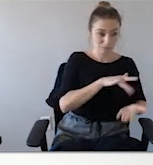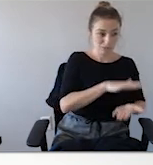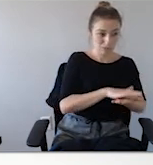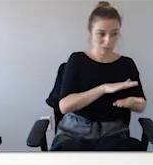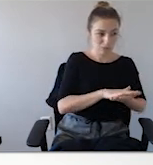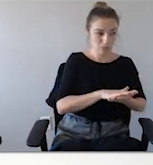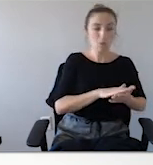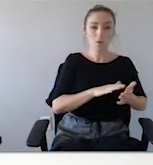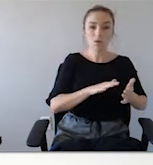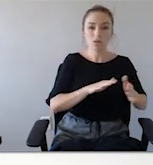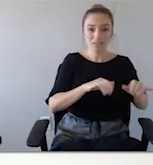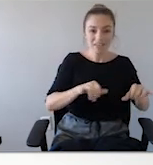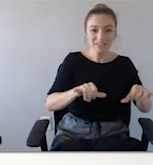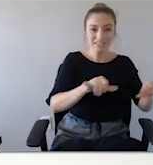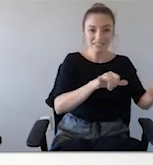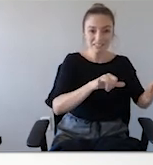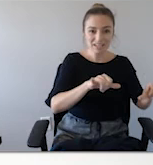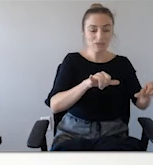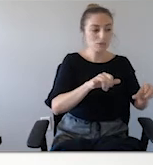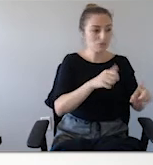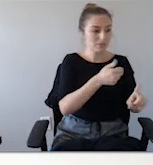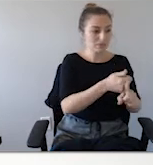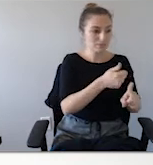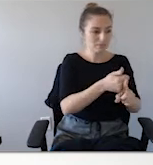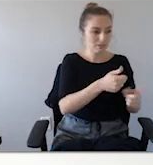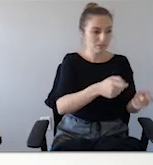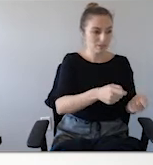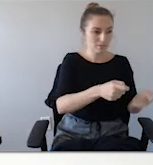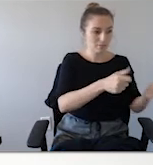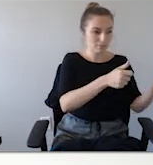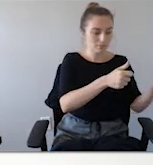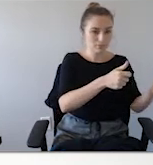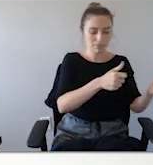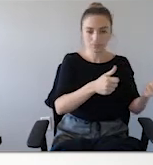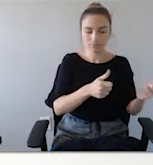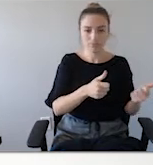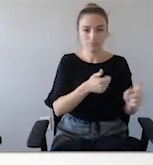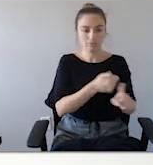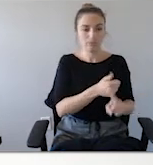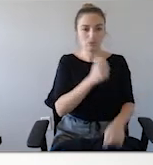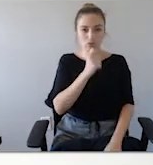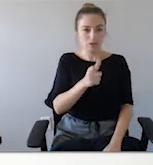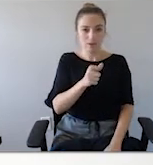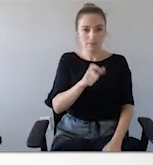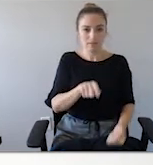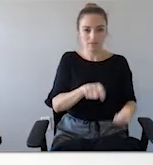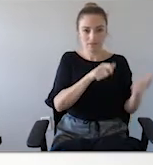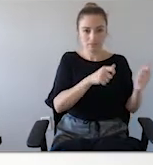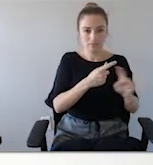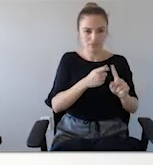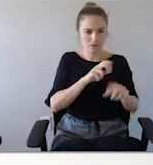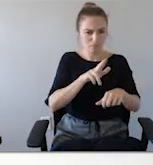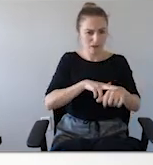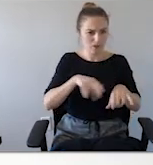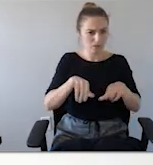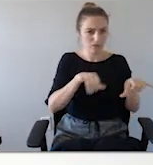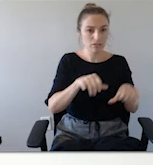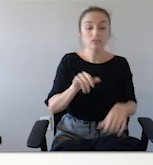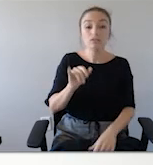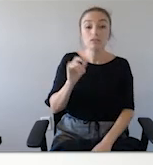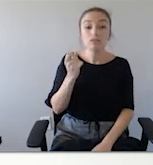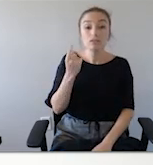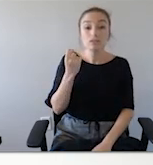When you remove a student from regular standards, their trajectory will change. Sometimes that's